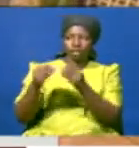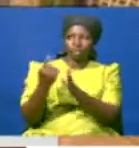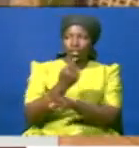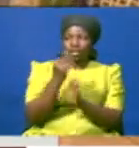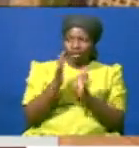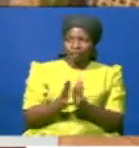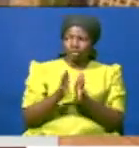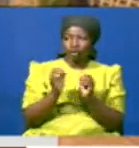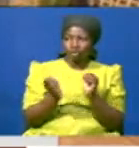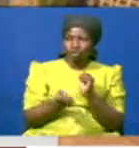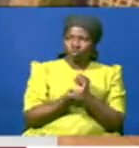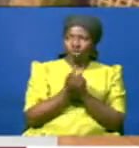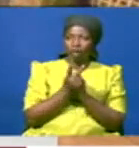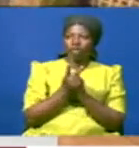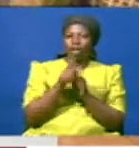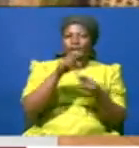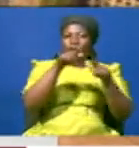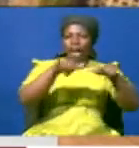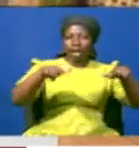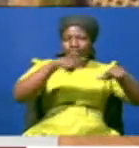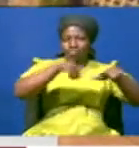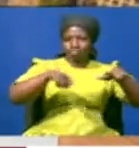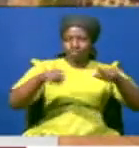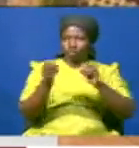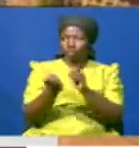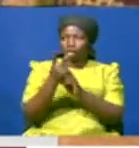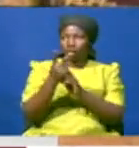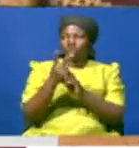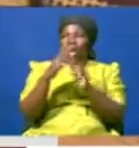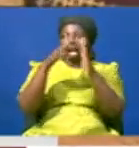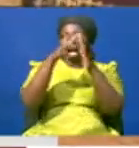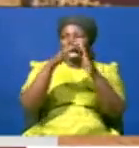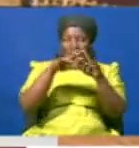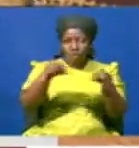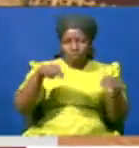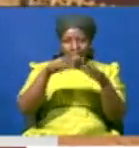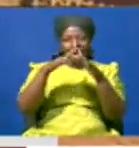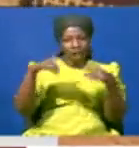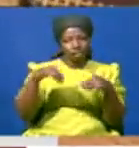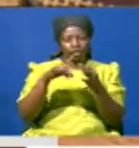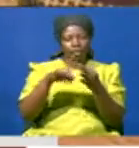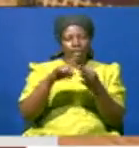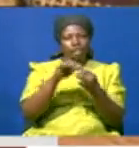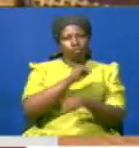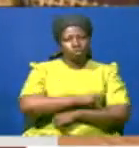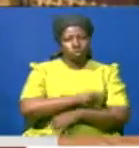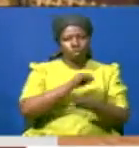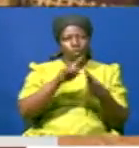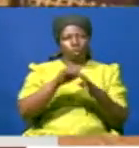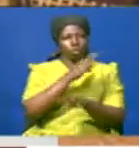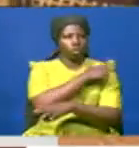rumu 12 na shule na hospitali. Tukasema haya hakuna shida. Bado ya